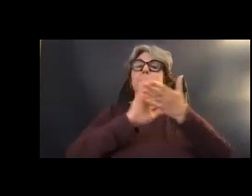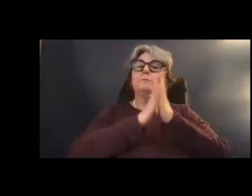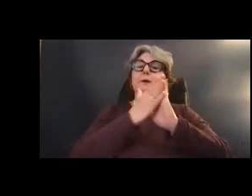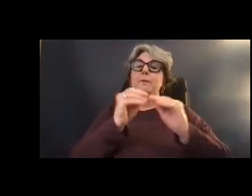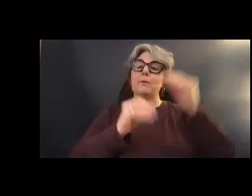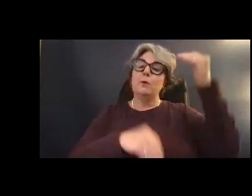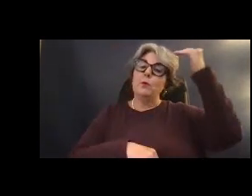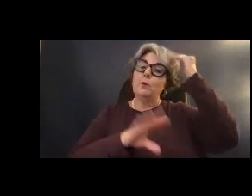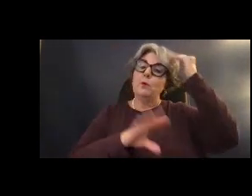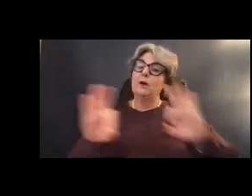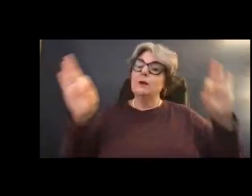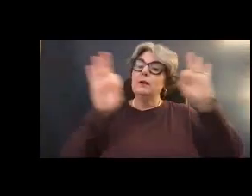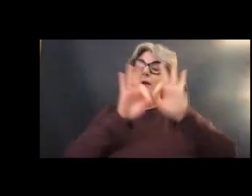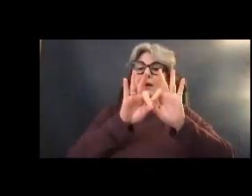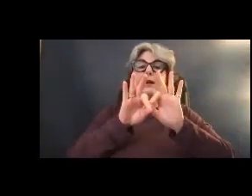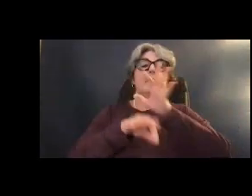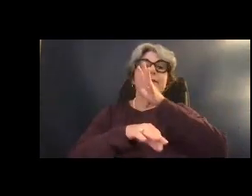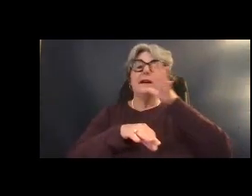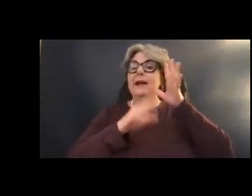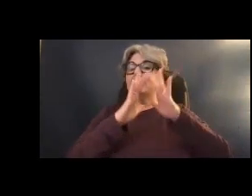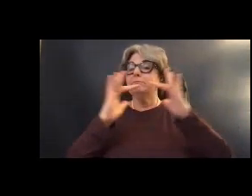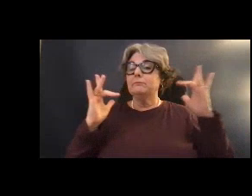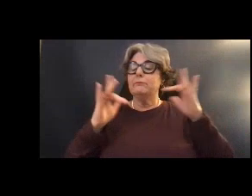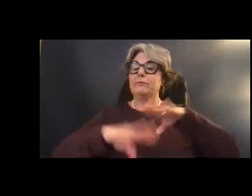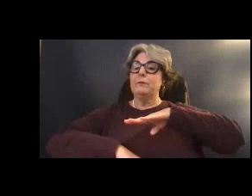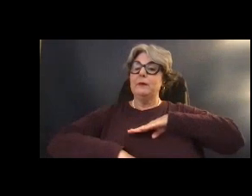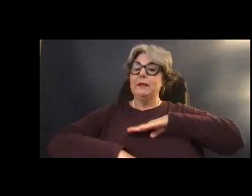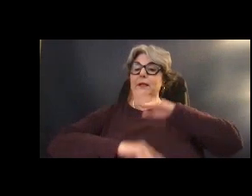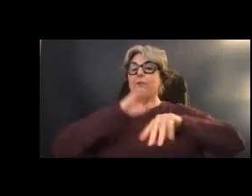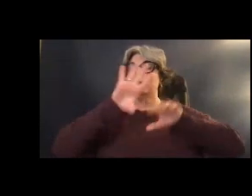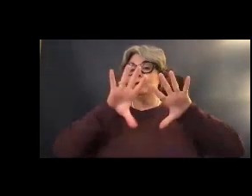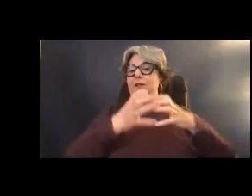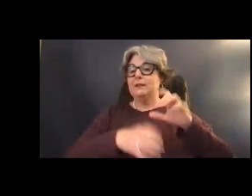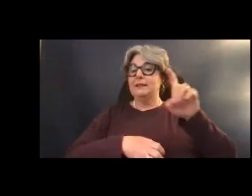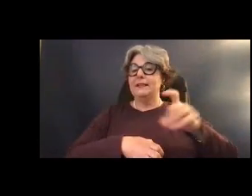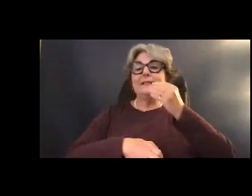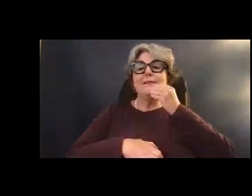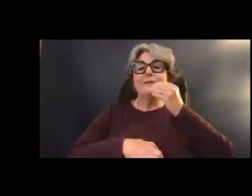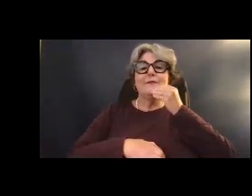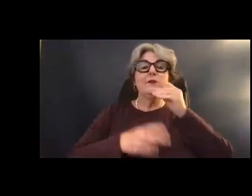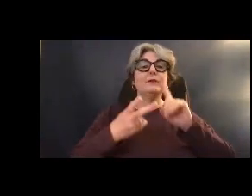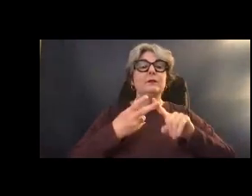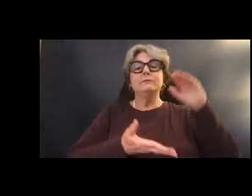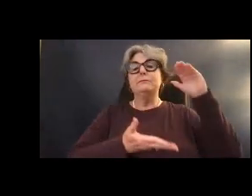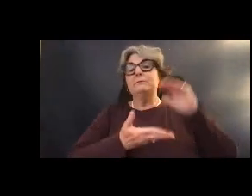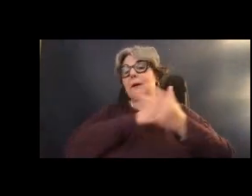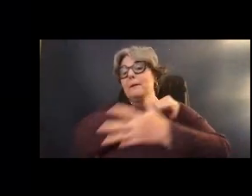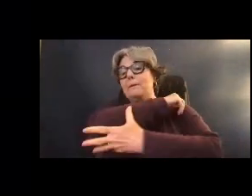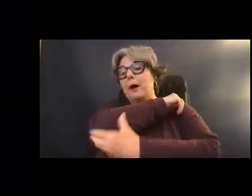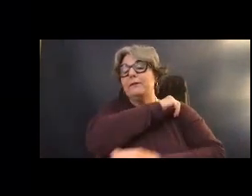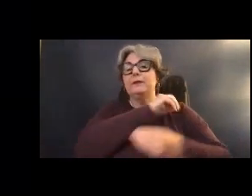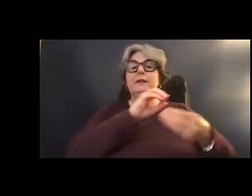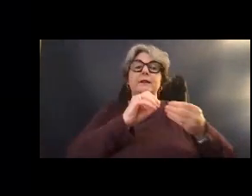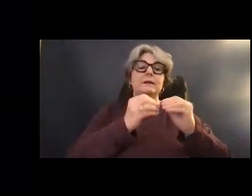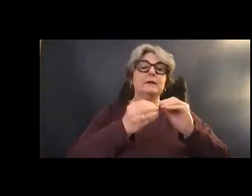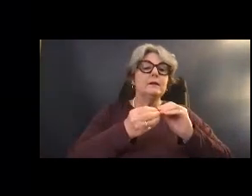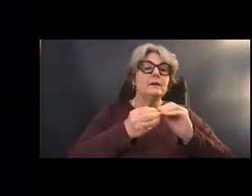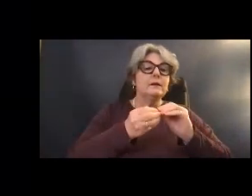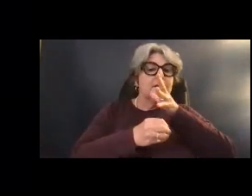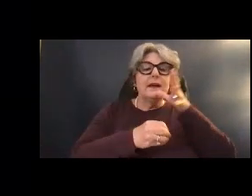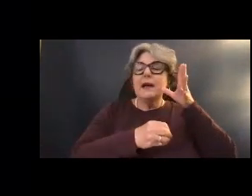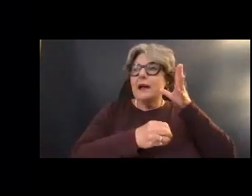the importance of ag productivity growth for meeting the world's food needs, alleviating poverty, shrinking the